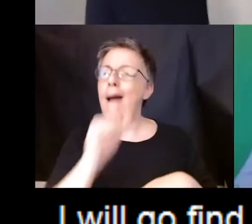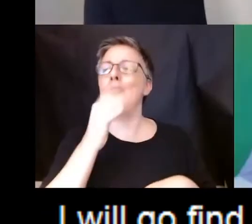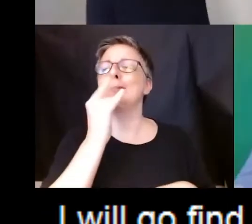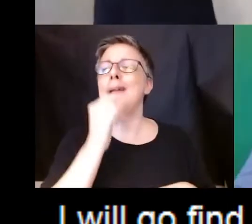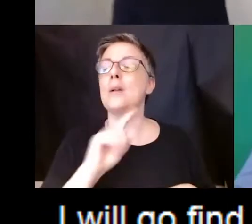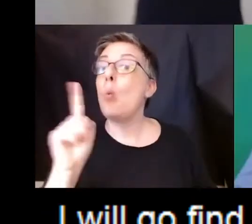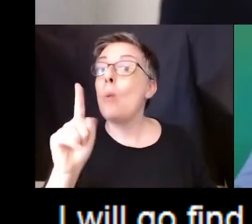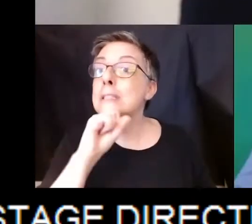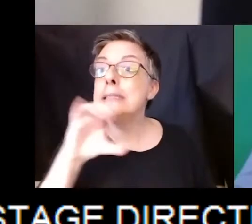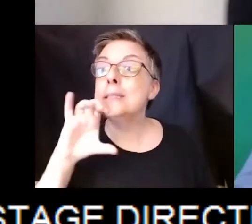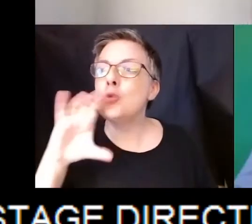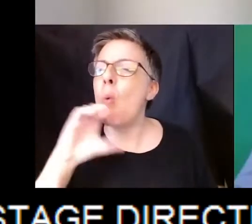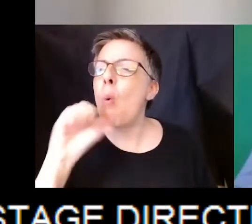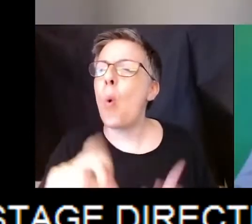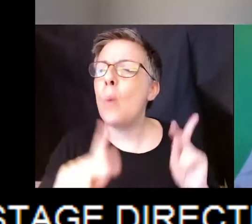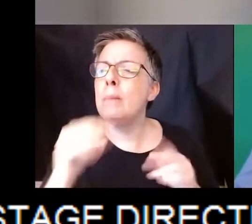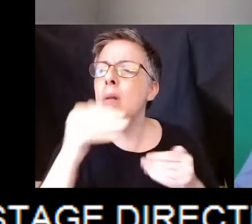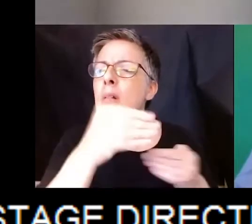geriatric ward is?